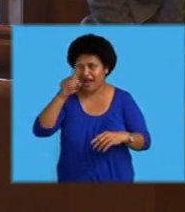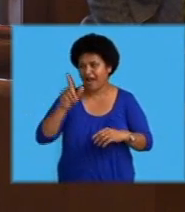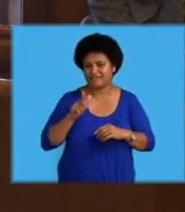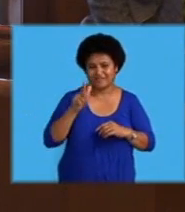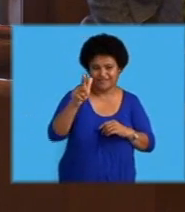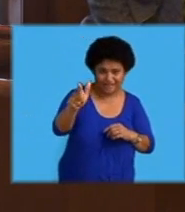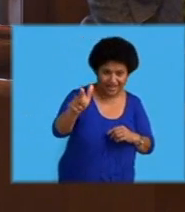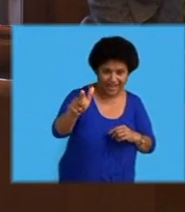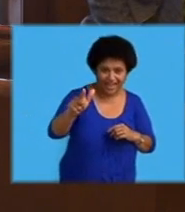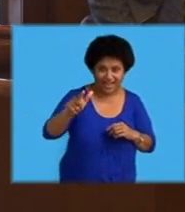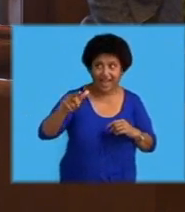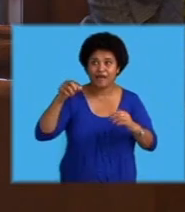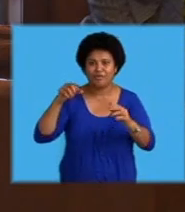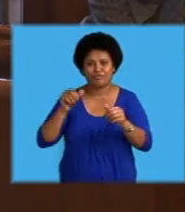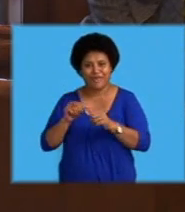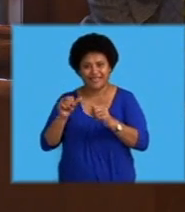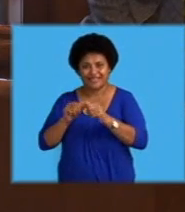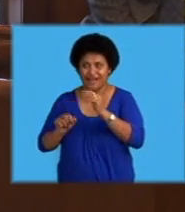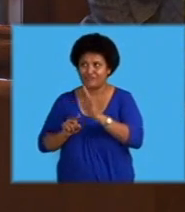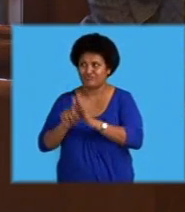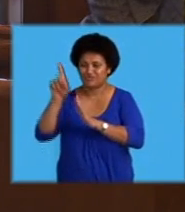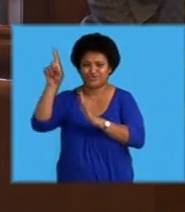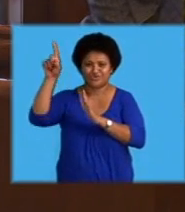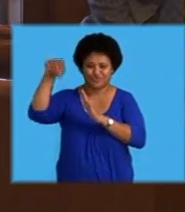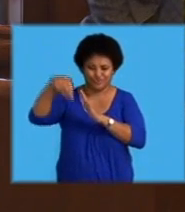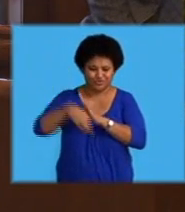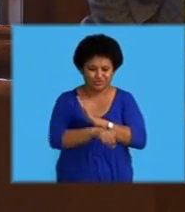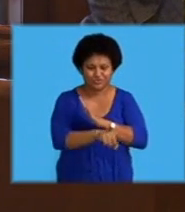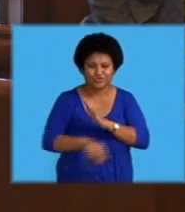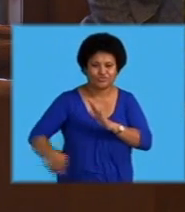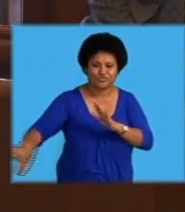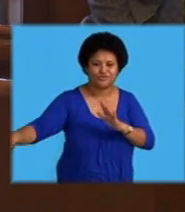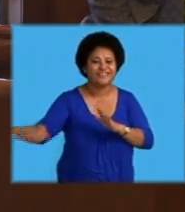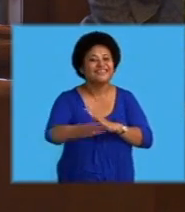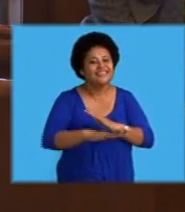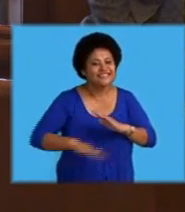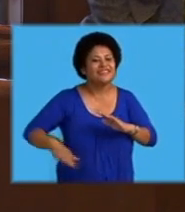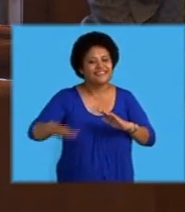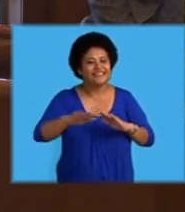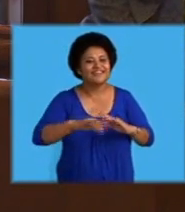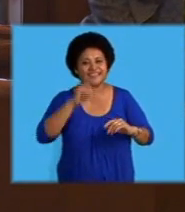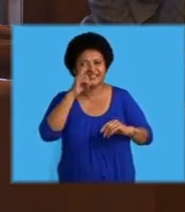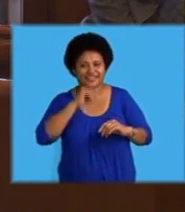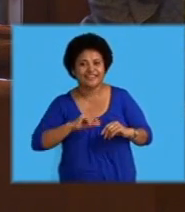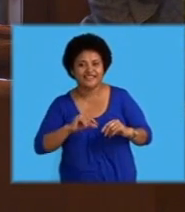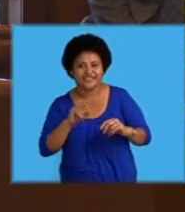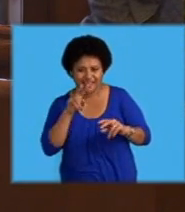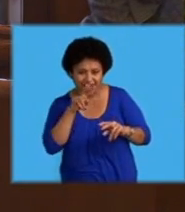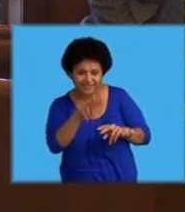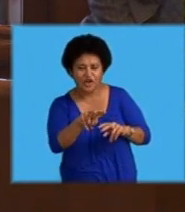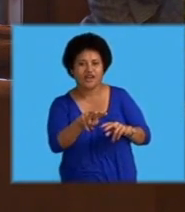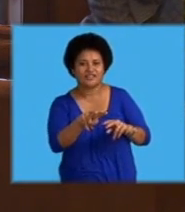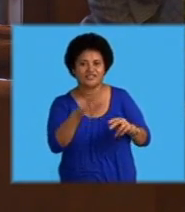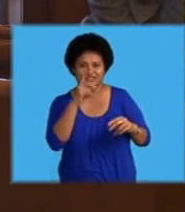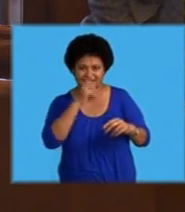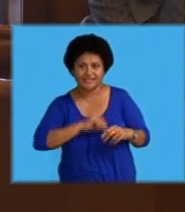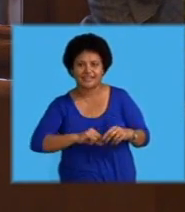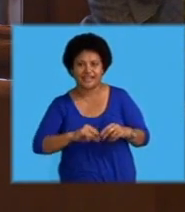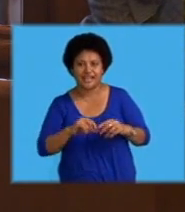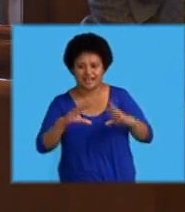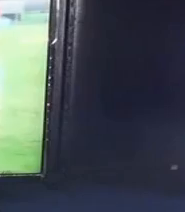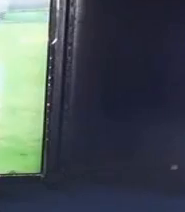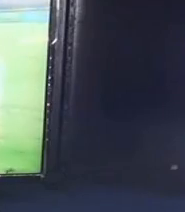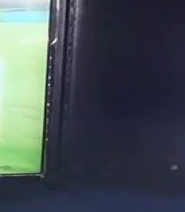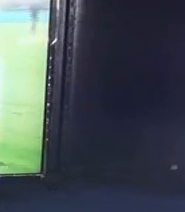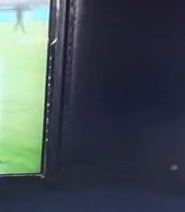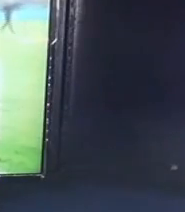that all those areas will be covered even by satellite transmission. And this satellite transmission will give free-to-air coverage to all of these